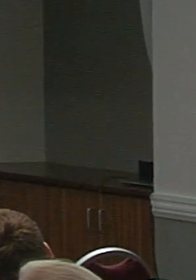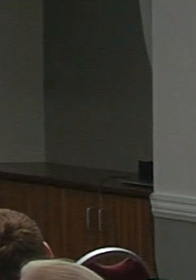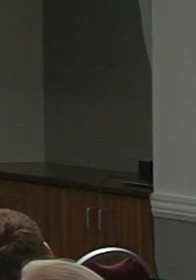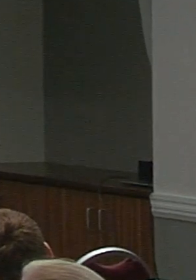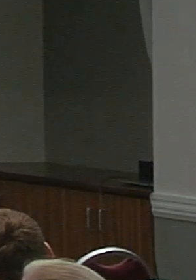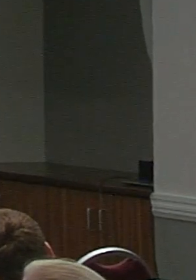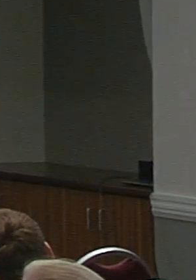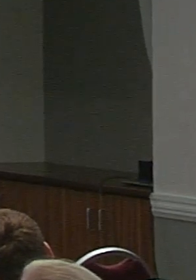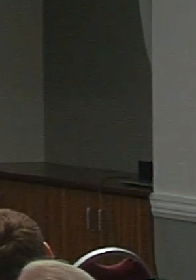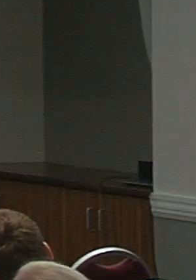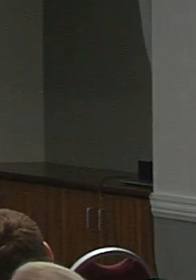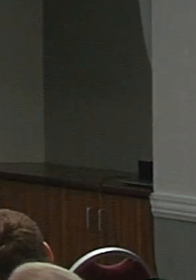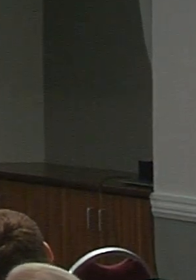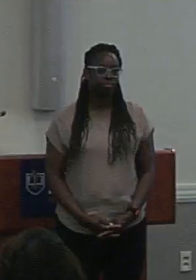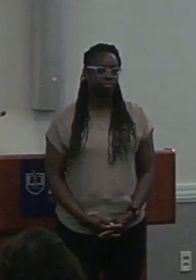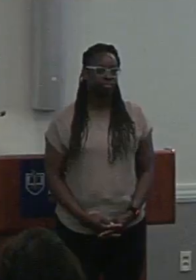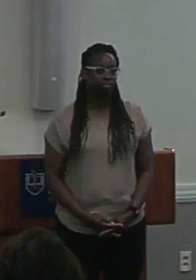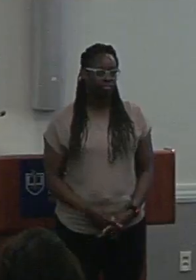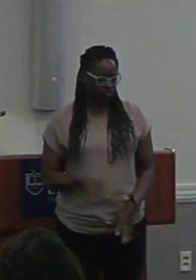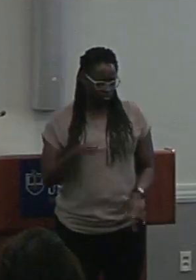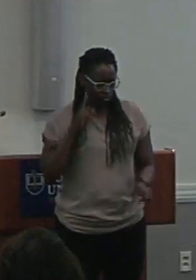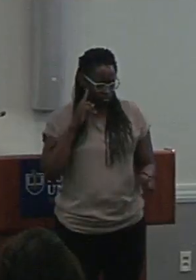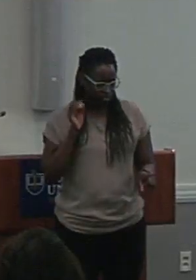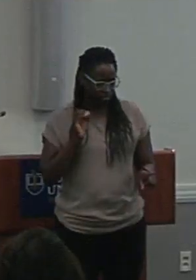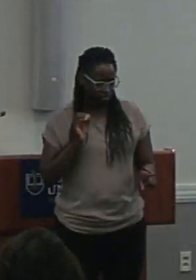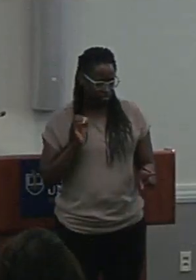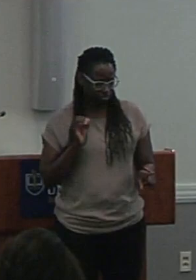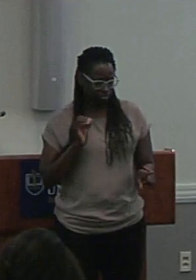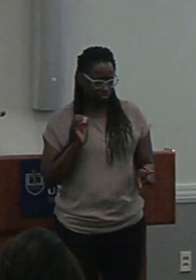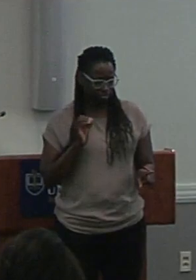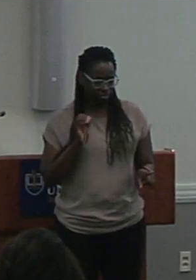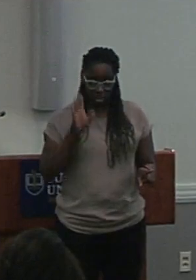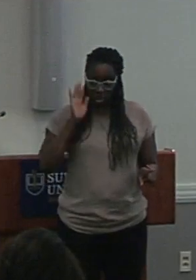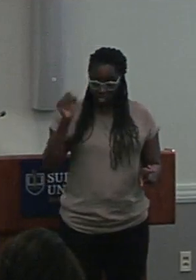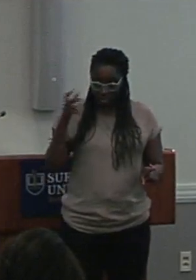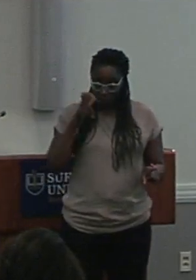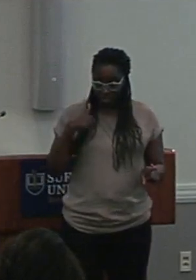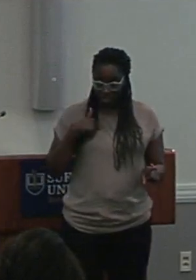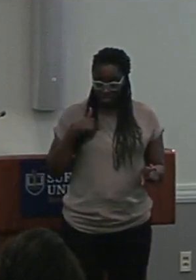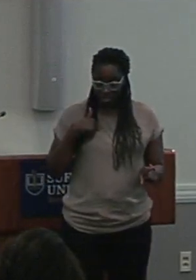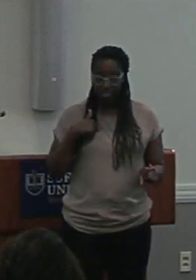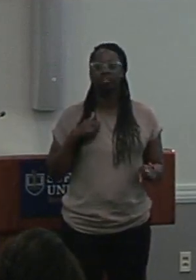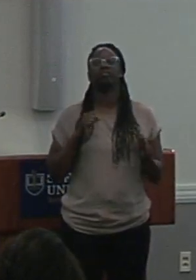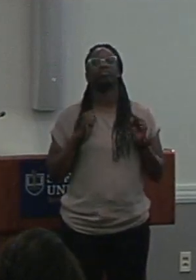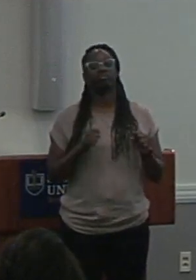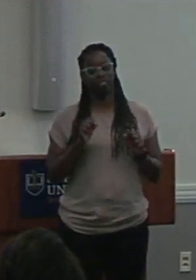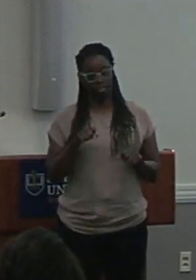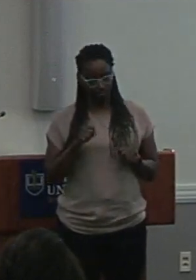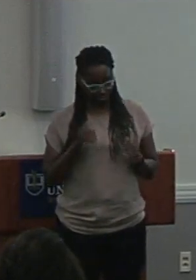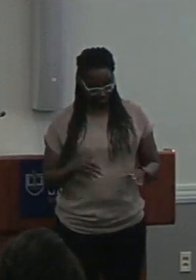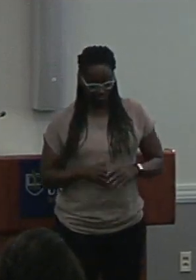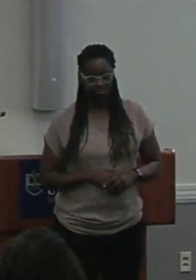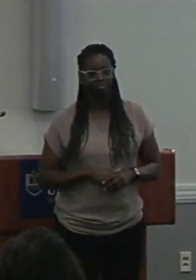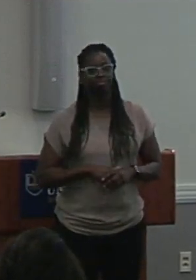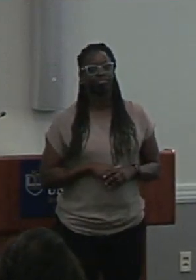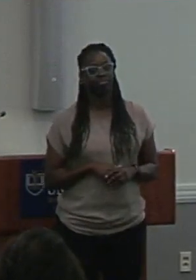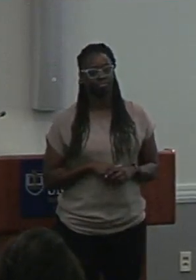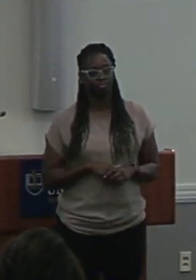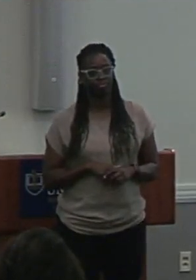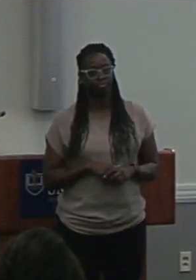We don't hear you, Melita. Are you? Hello, can you hear me? Yes, please ask your question. Okay. I